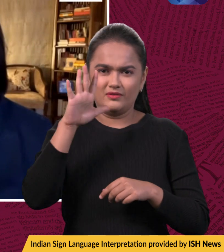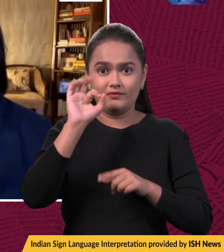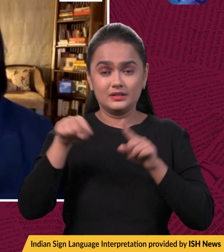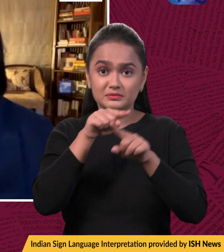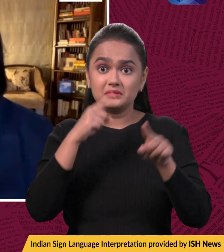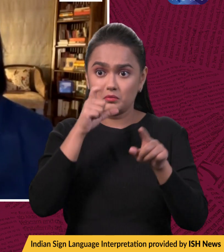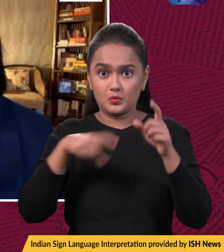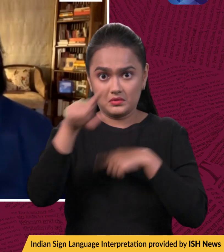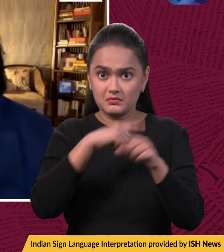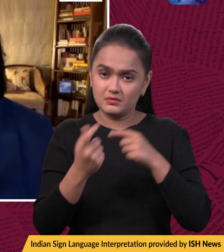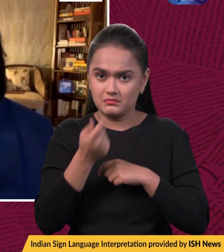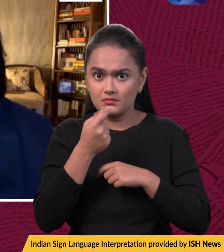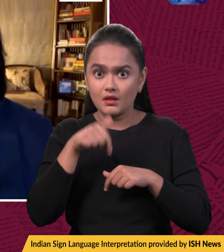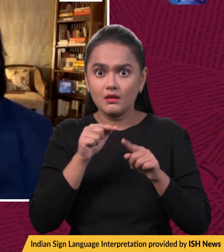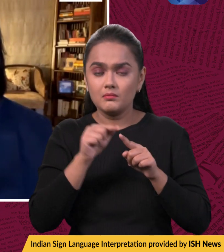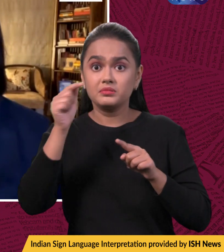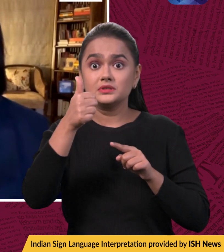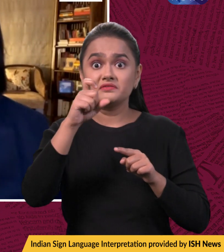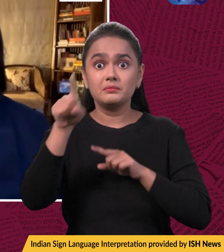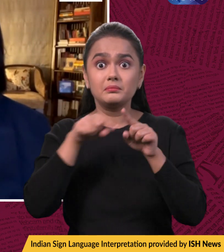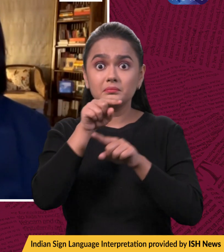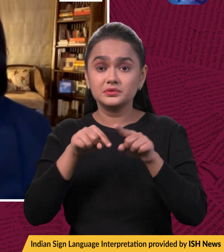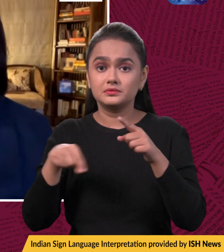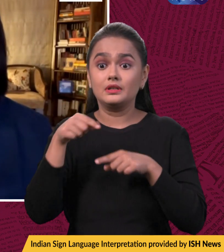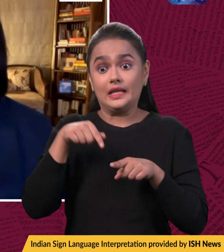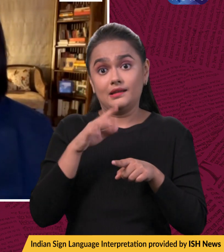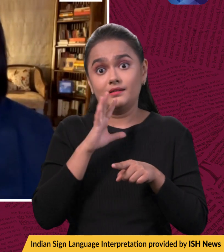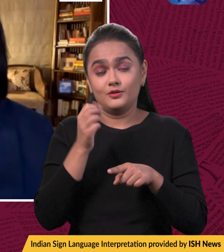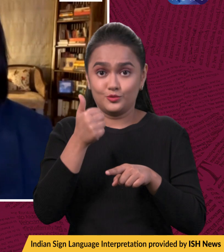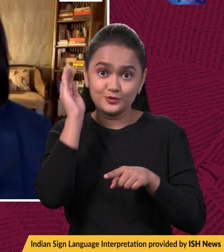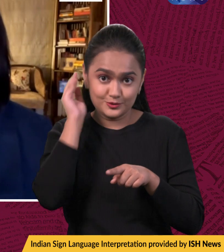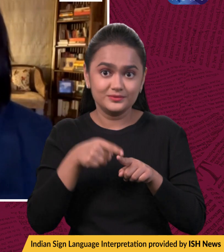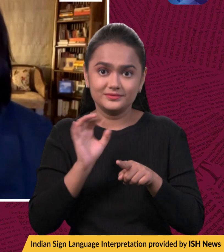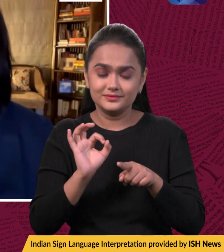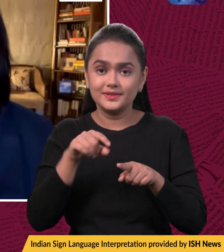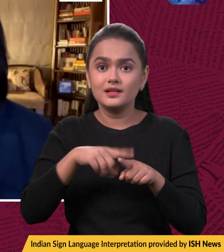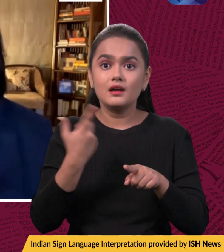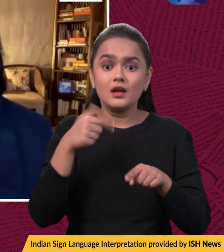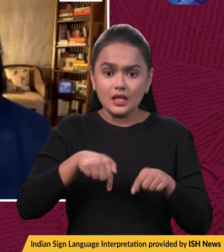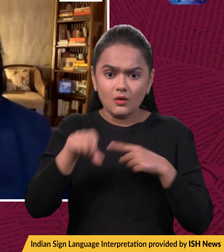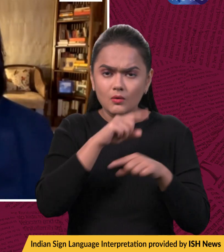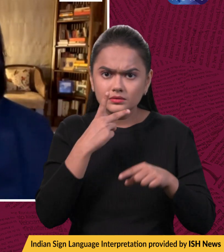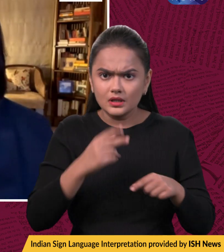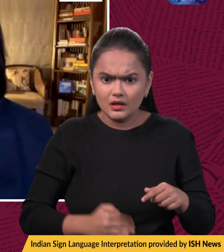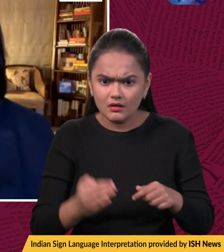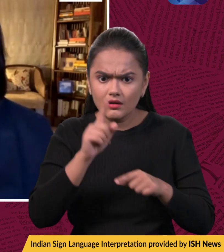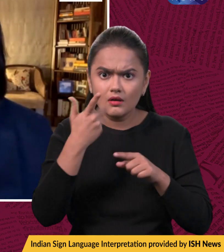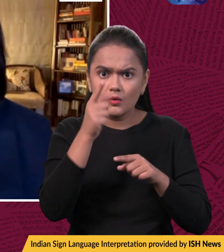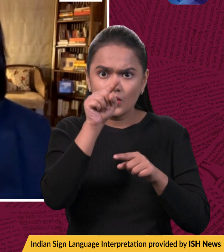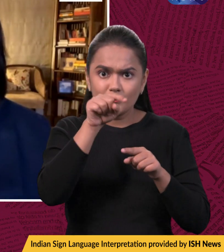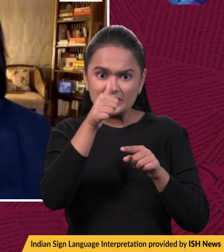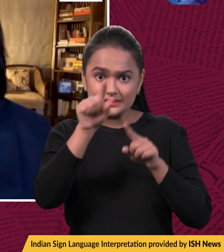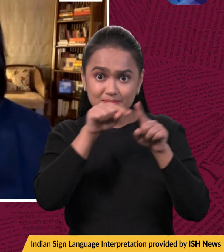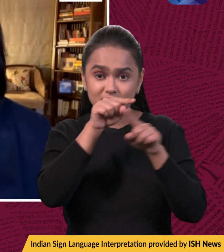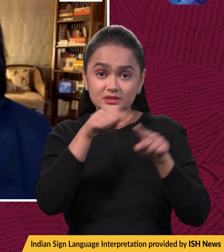from 54% to 67%. This is good news. The survey shows the fertility rate at 1.6%